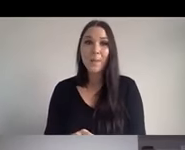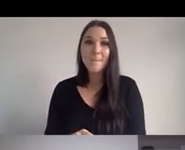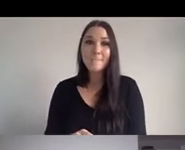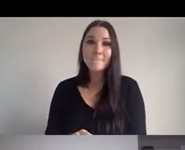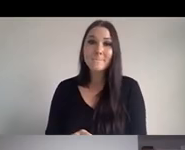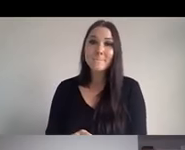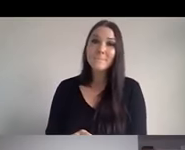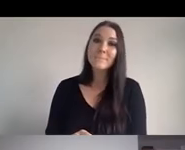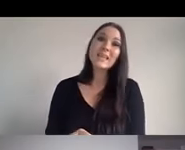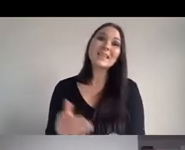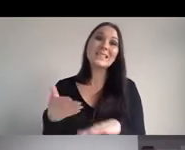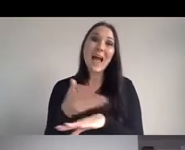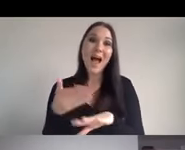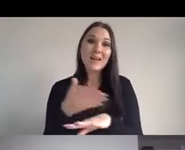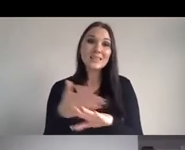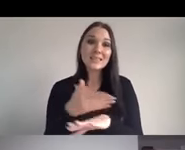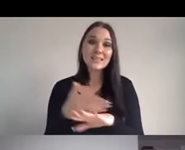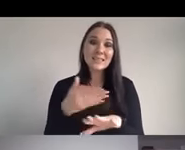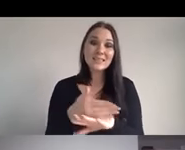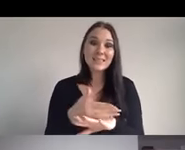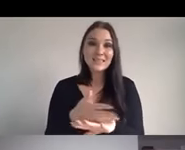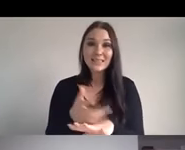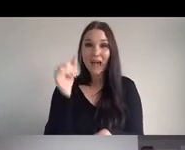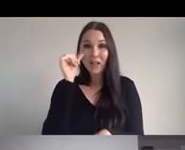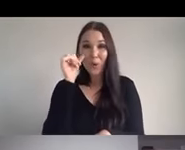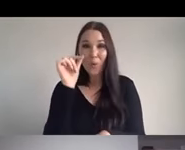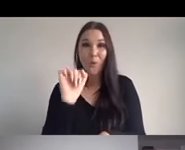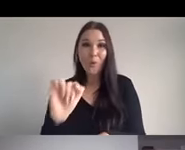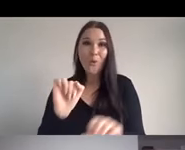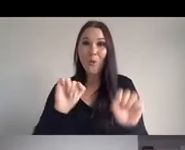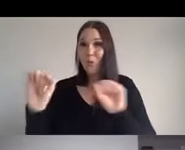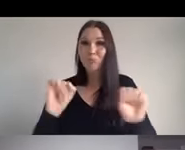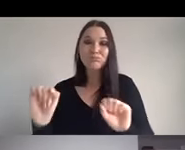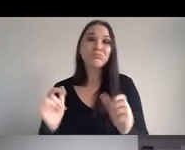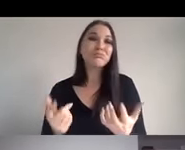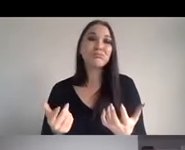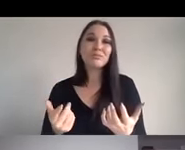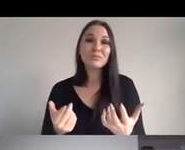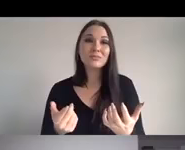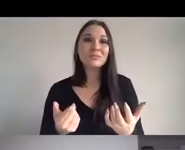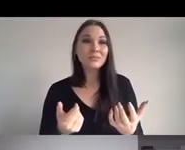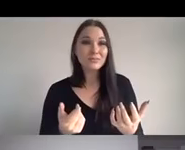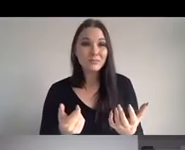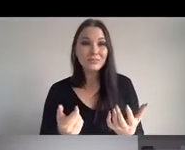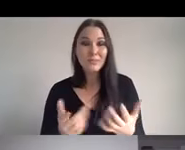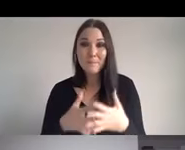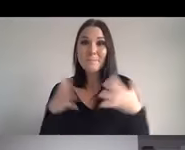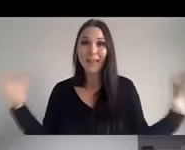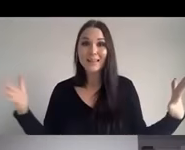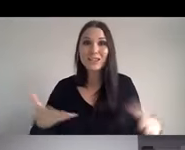out the tasks? I know you guys are probably, it might be funny to hear, but you are probably the biggest